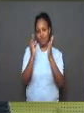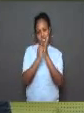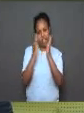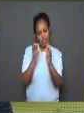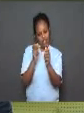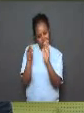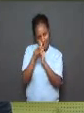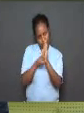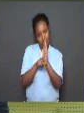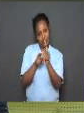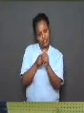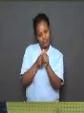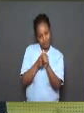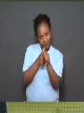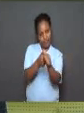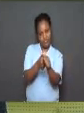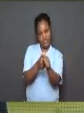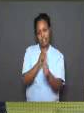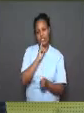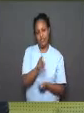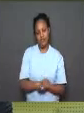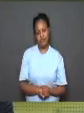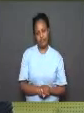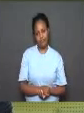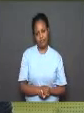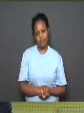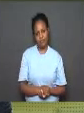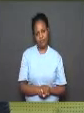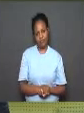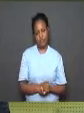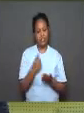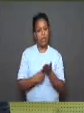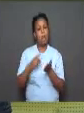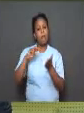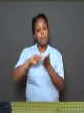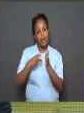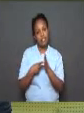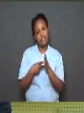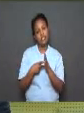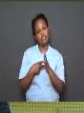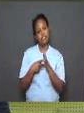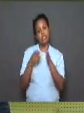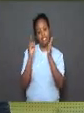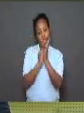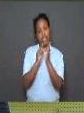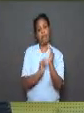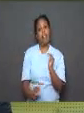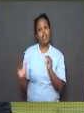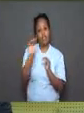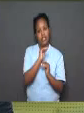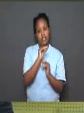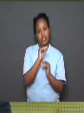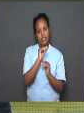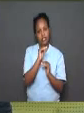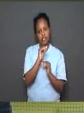legal structures and established procedures. This means that rule of